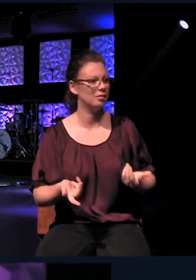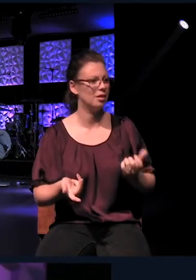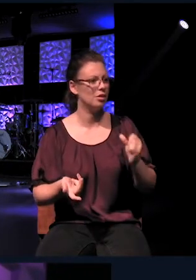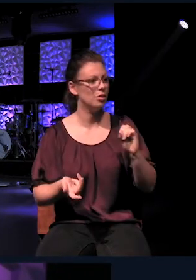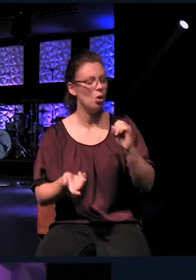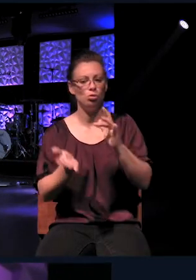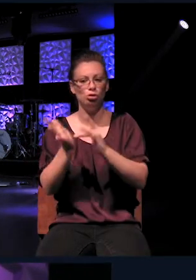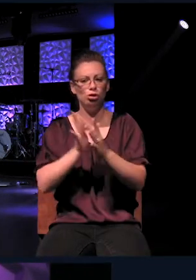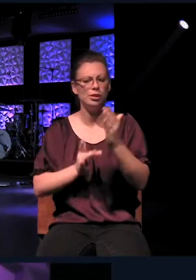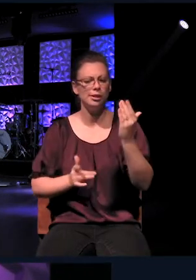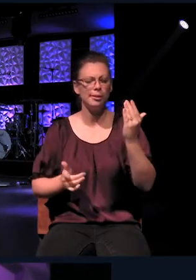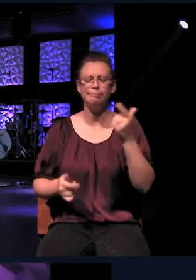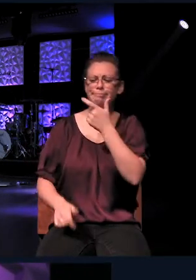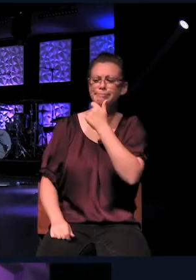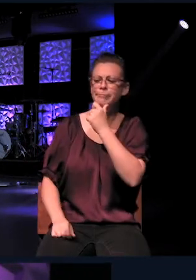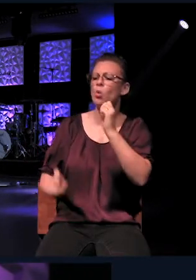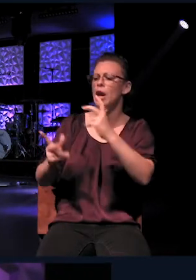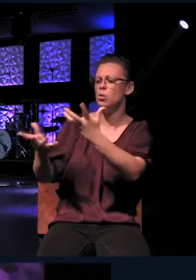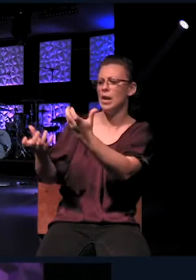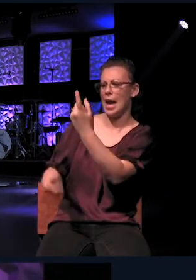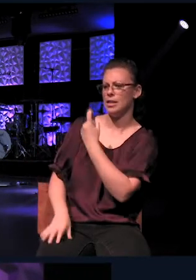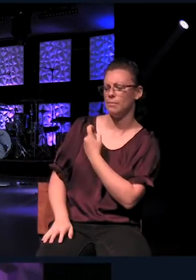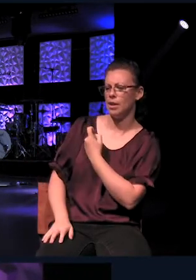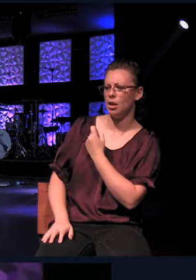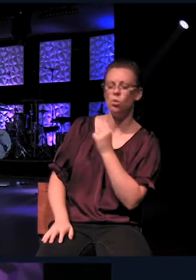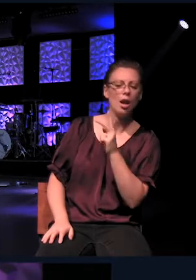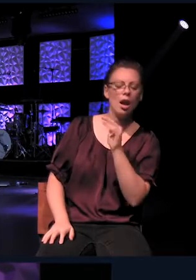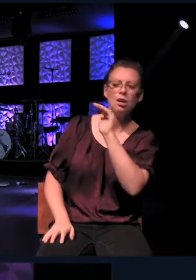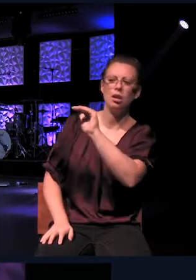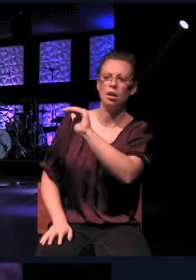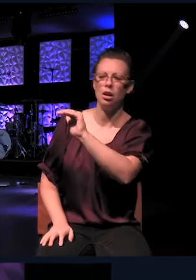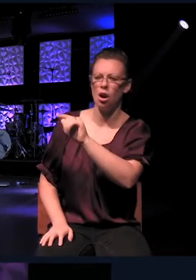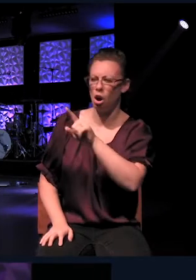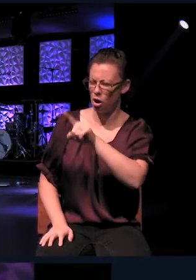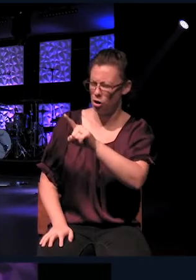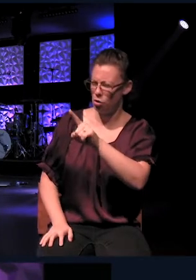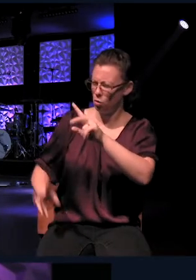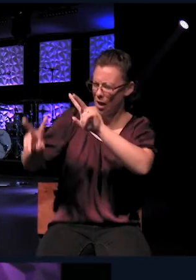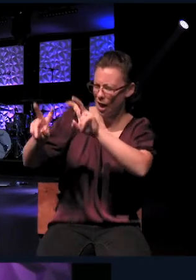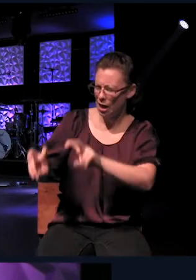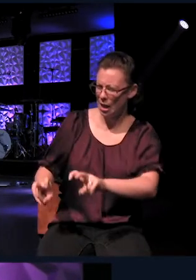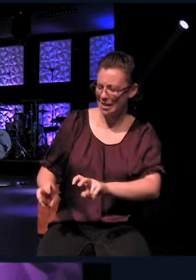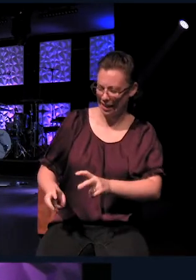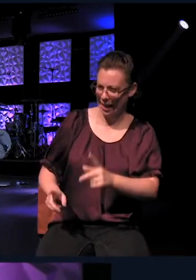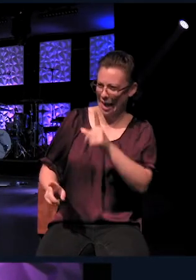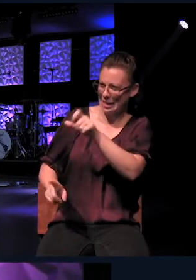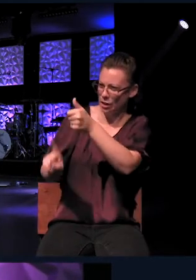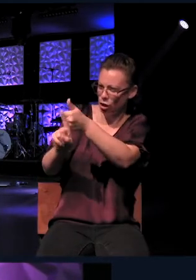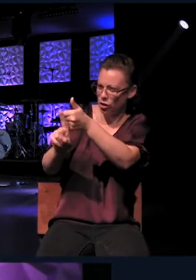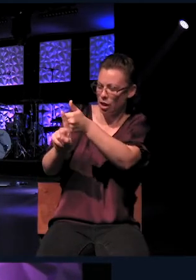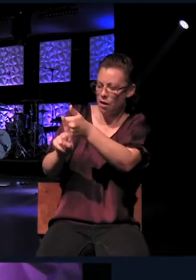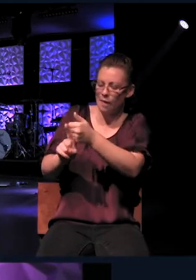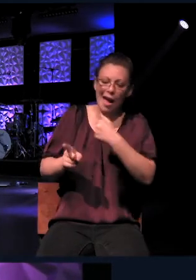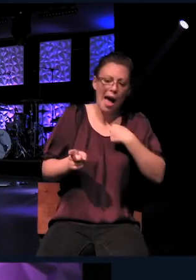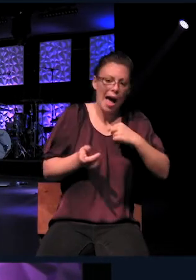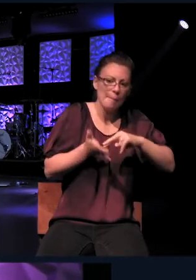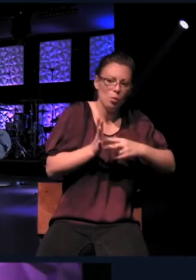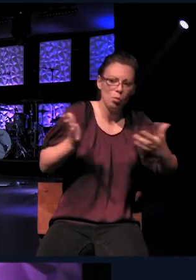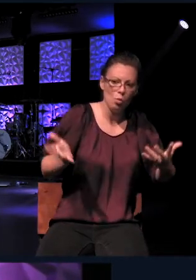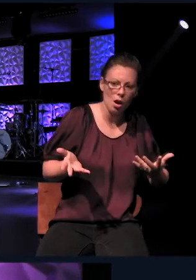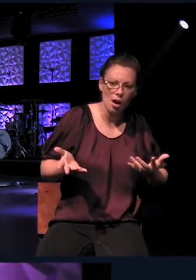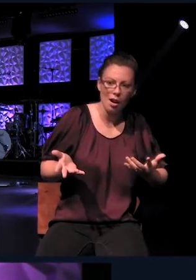ask about it. And so he said, are you asking yourselves what I meant? I said, in a little while, you won't see